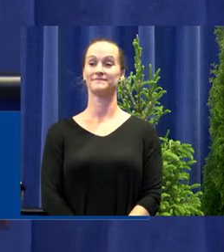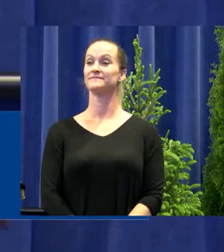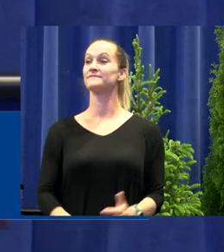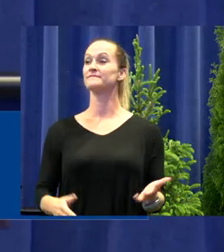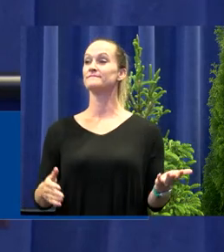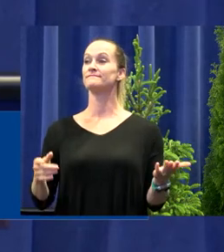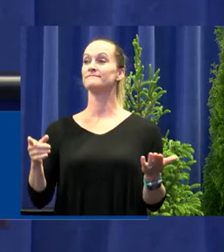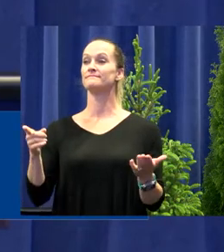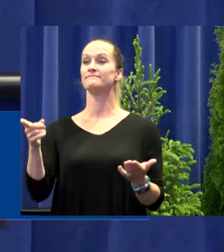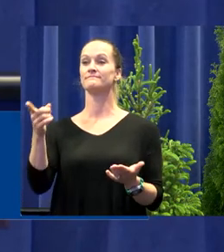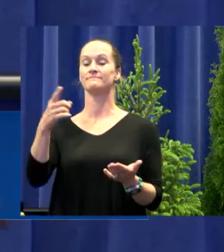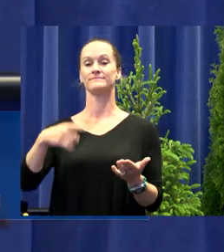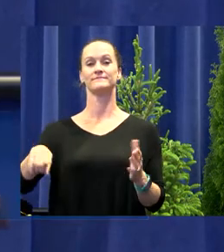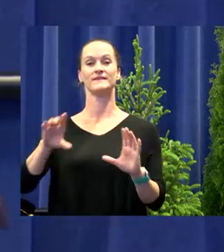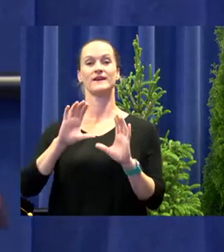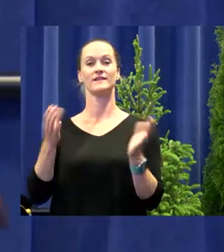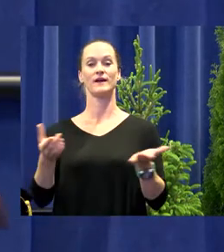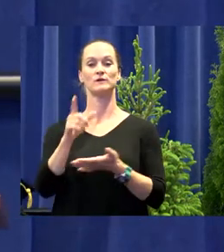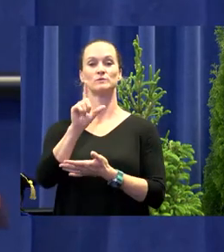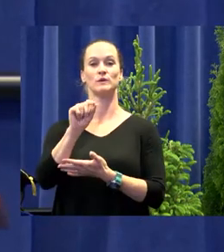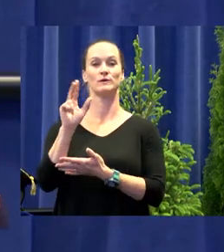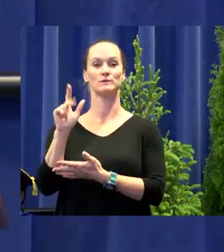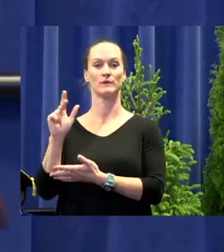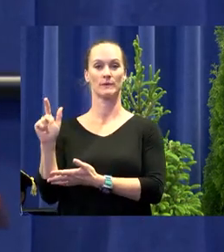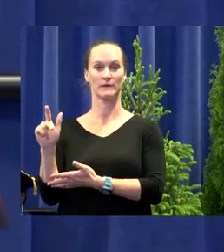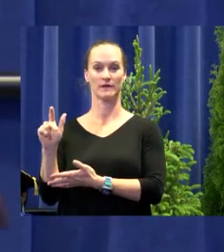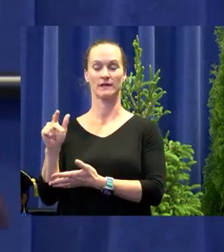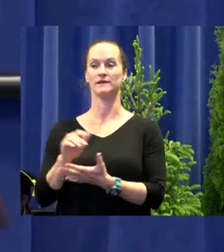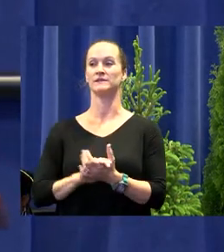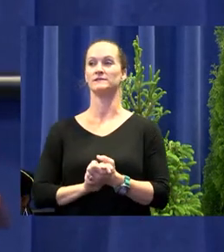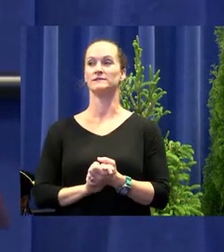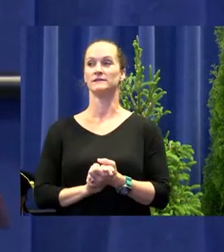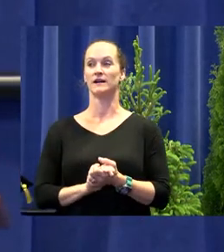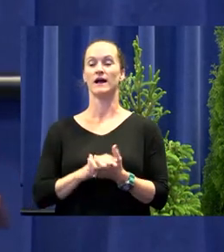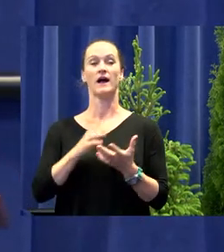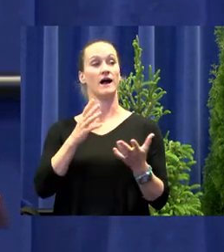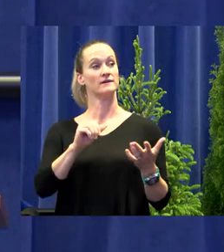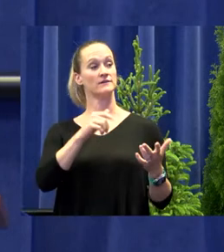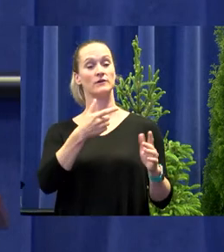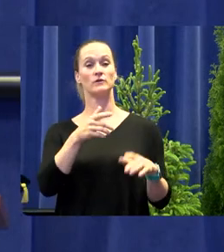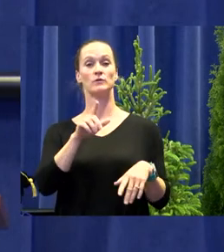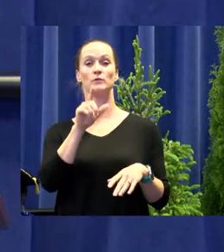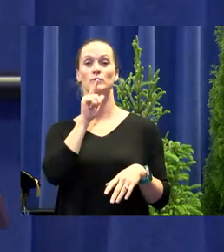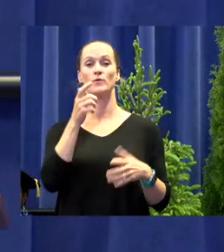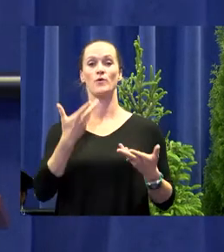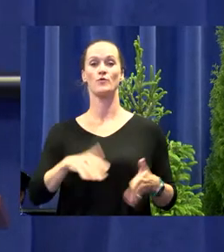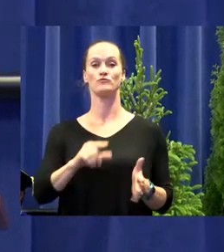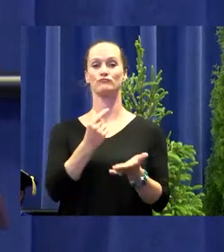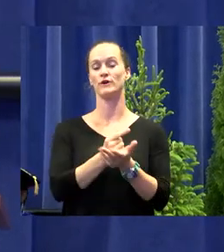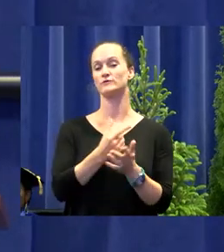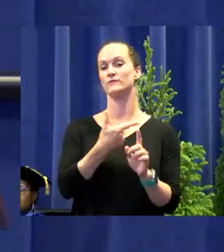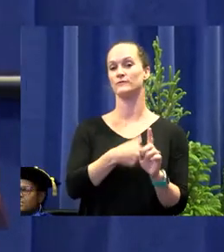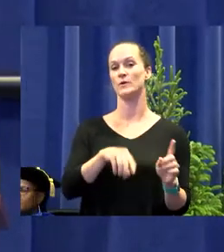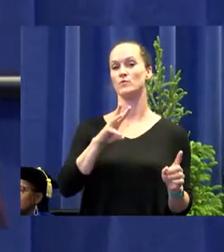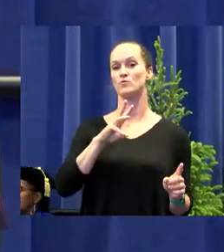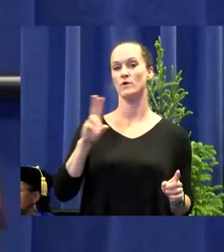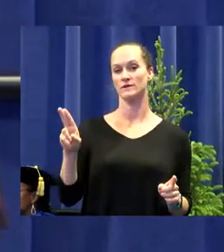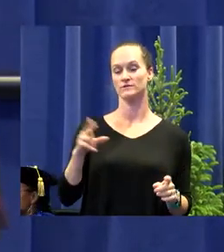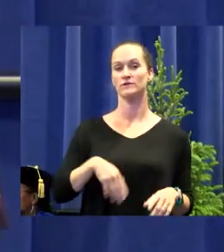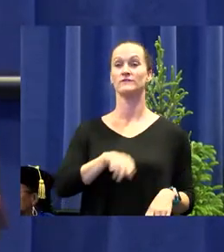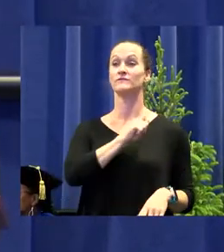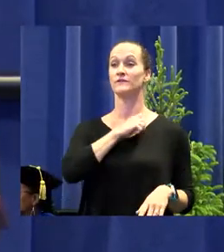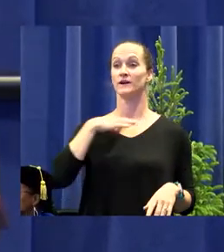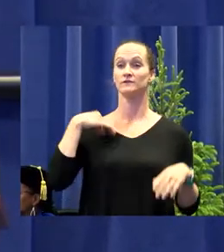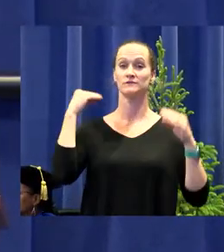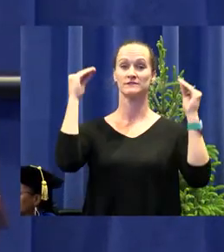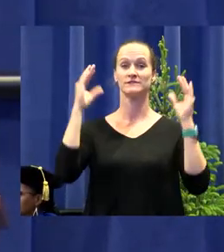Members of the class of 2023, returning Western alums, faculty and staff, families